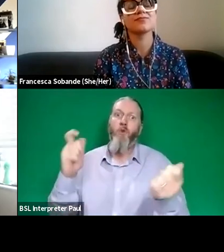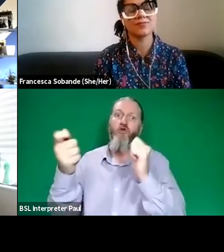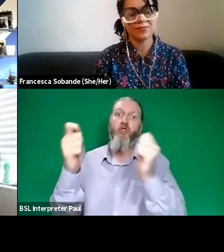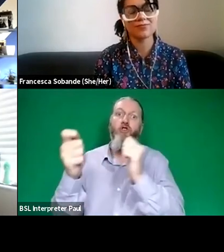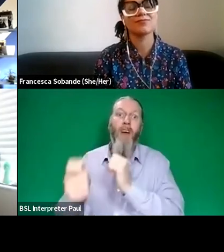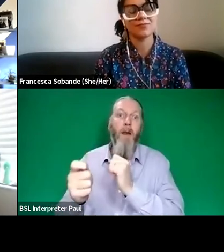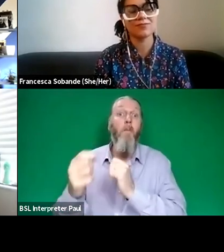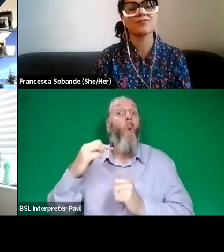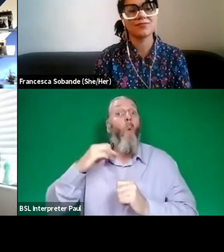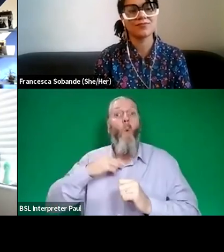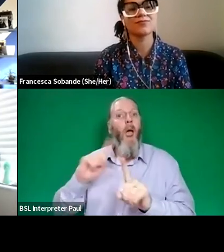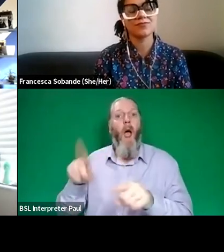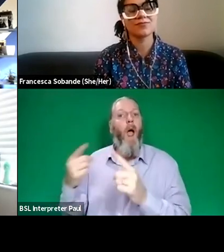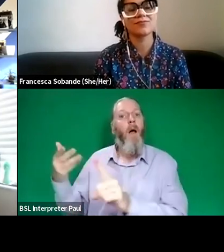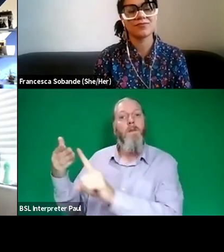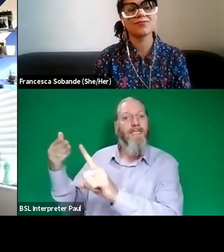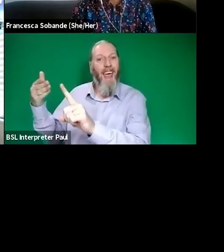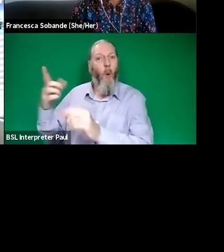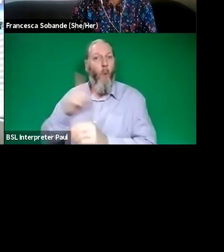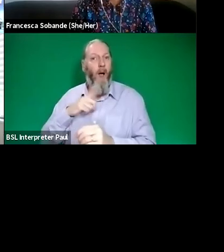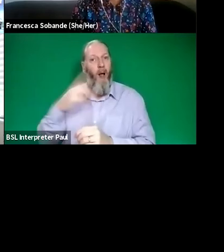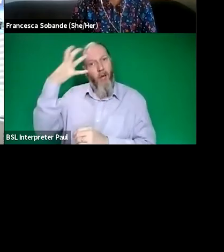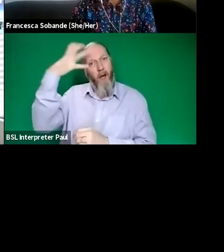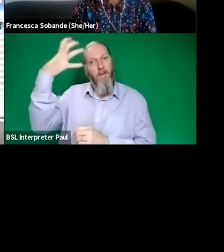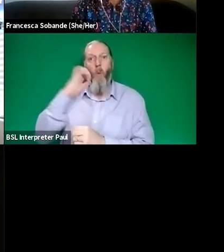state doesn't recognize them, but the work is still happening.